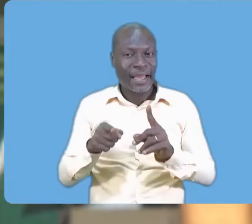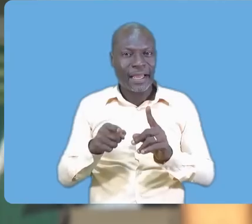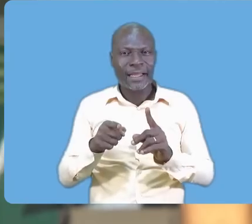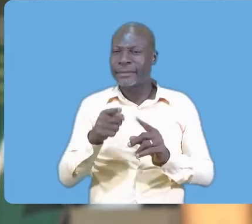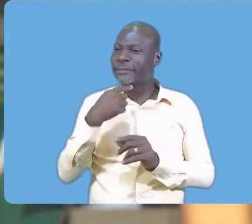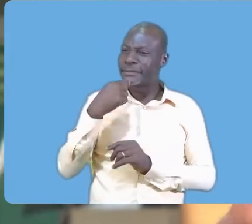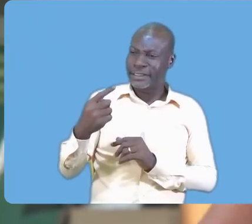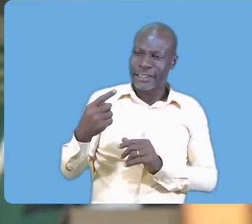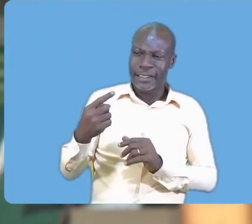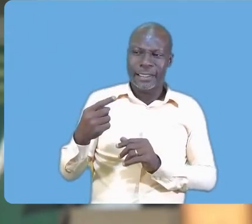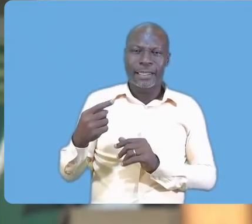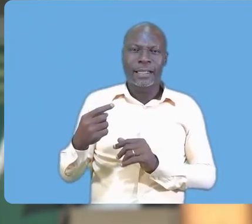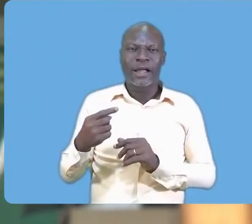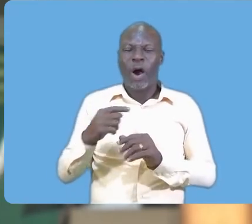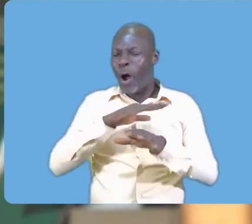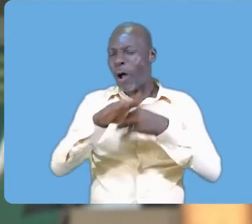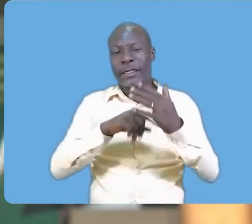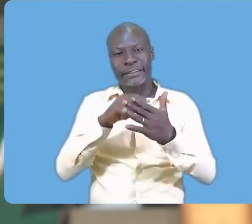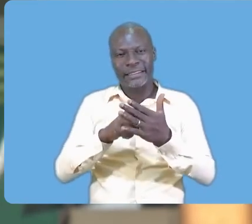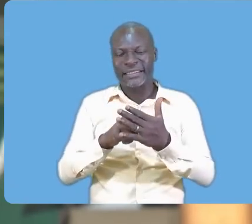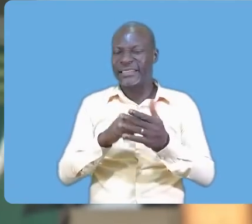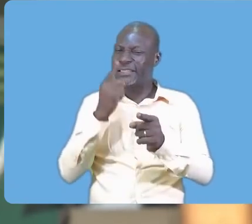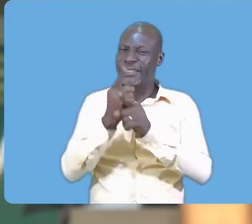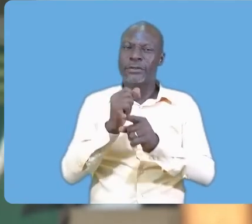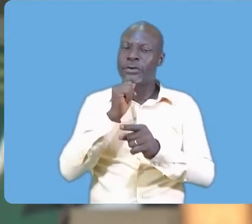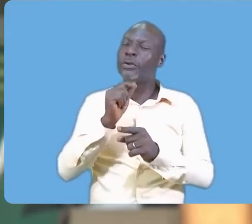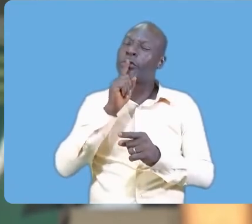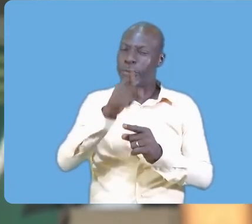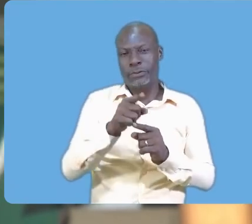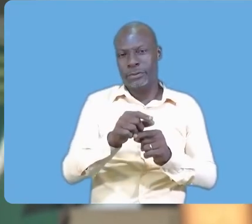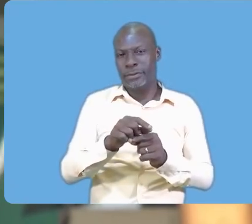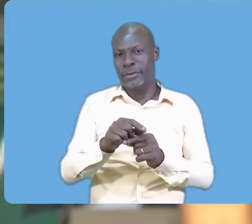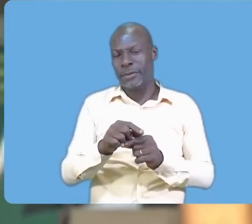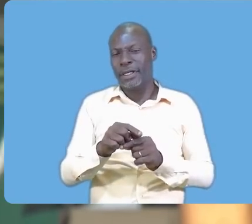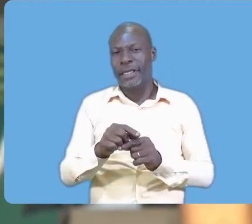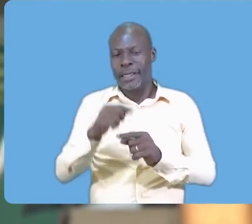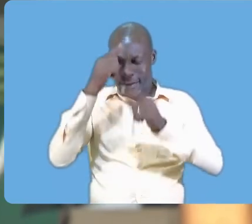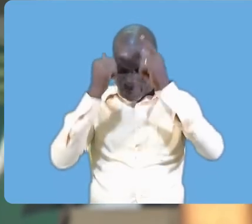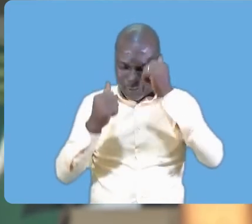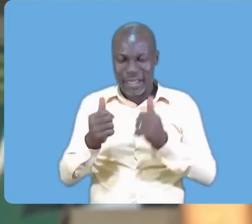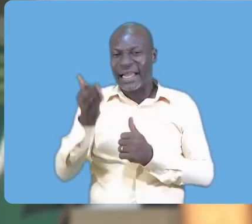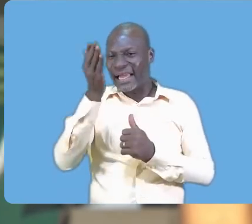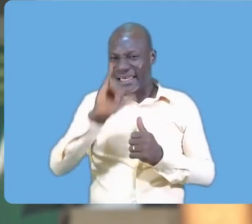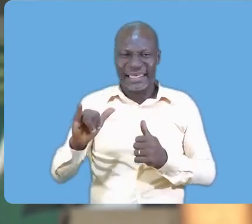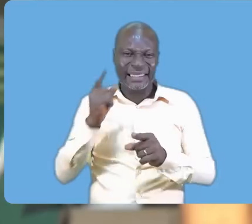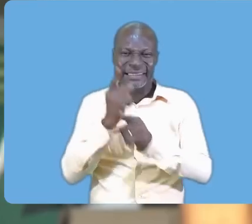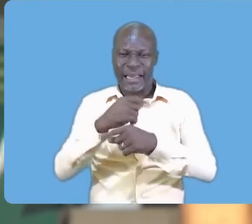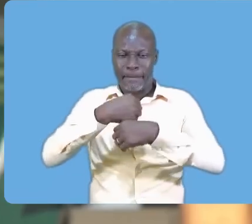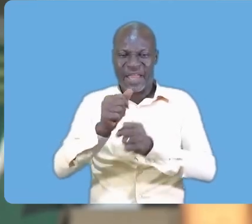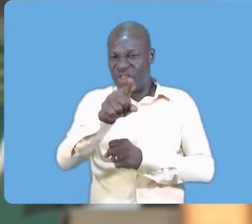Wampua, a Yahuna Huna. Saho, Saho, Saifono, Pentecostals, the charismatics, no, Omni, a who, a